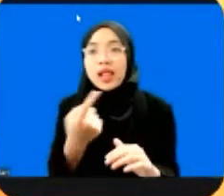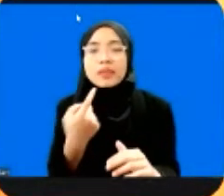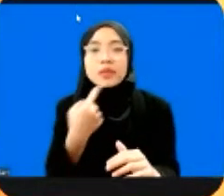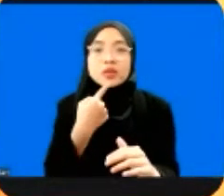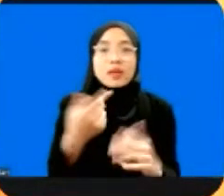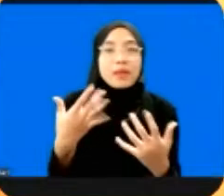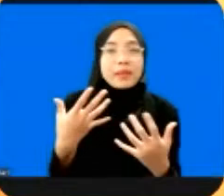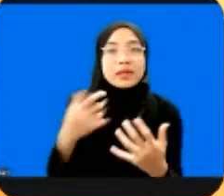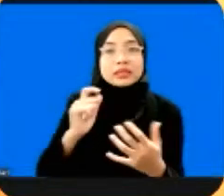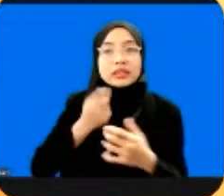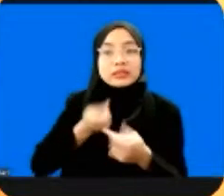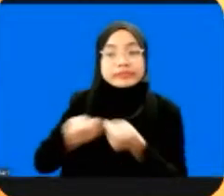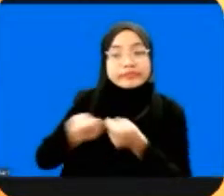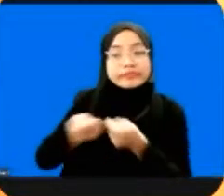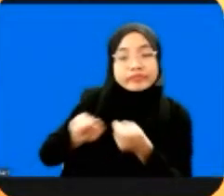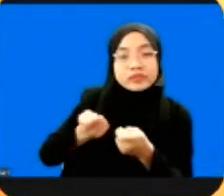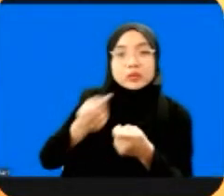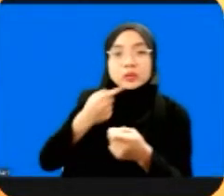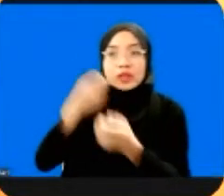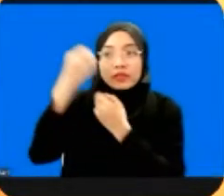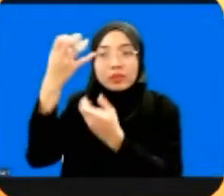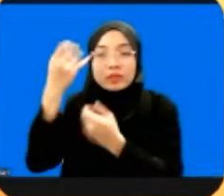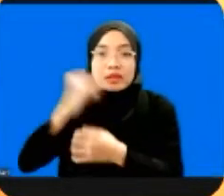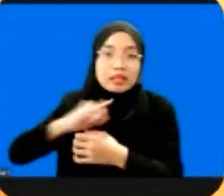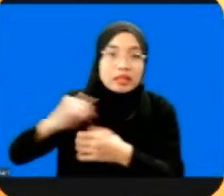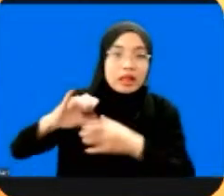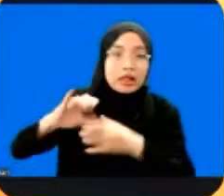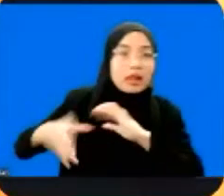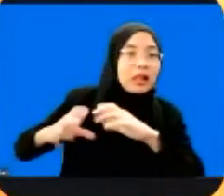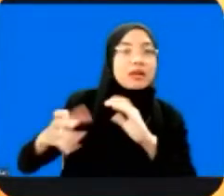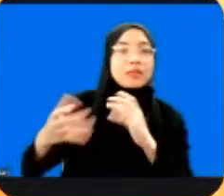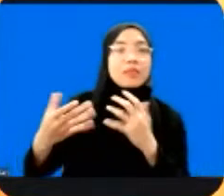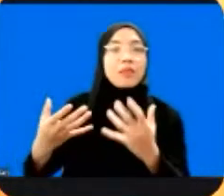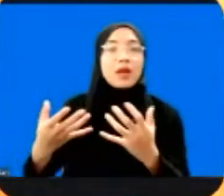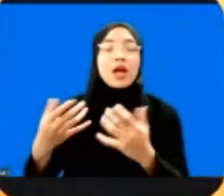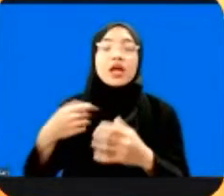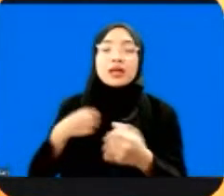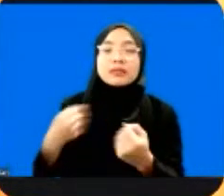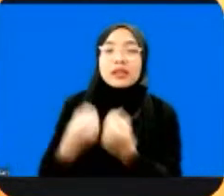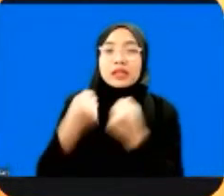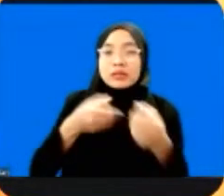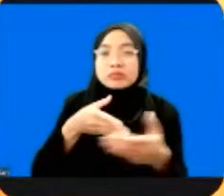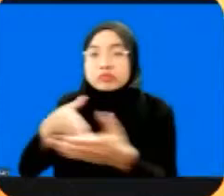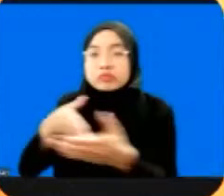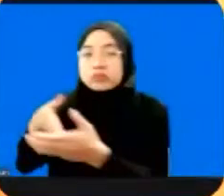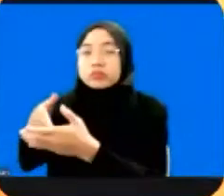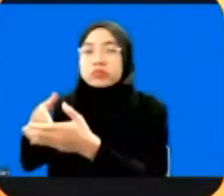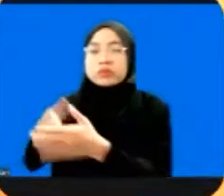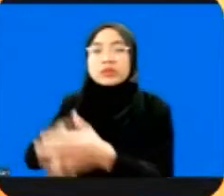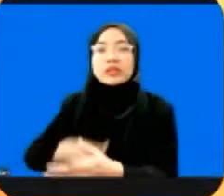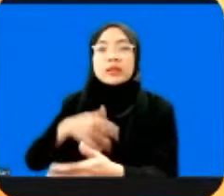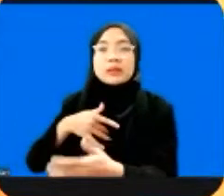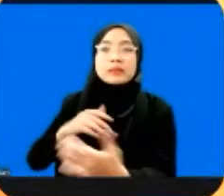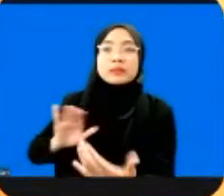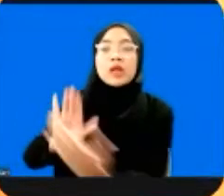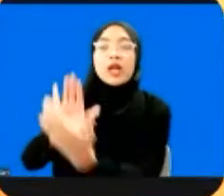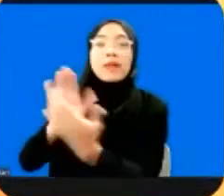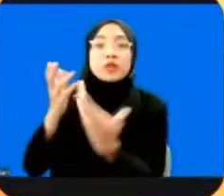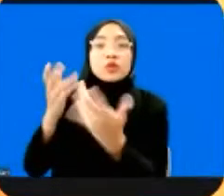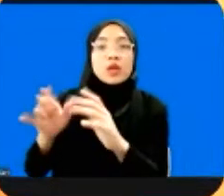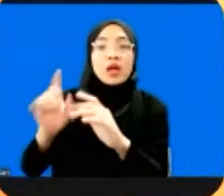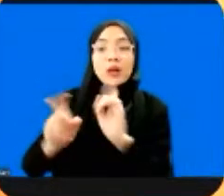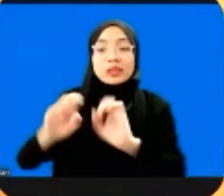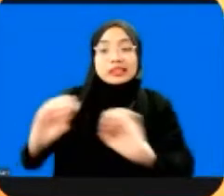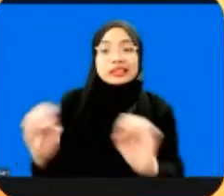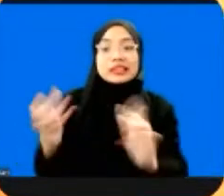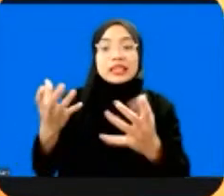disinformation and misinformation challenges during the COVID-19 pandemic outbreak. So we would like to have that question as